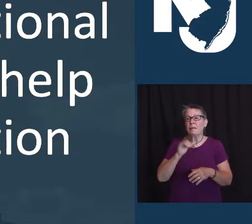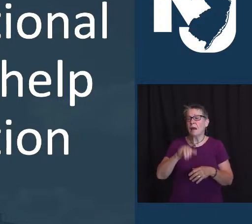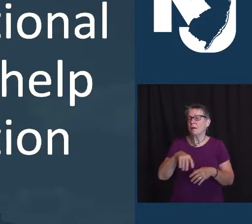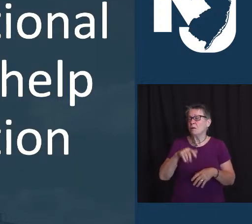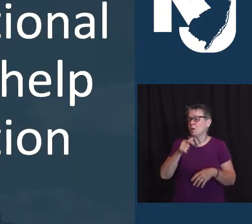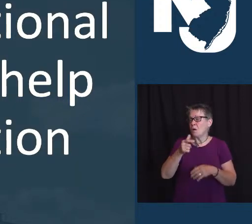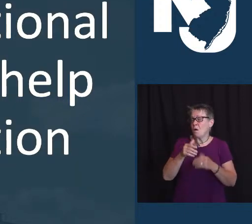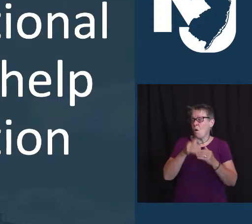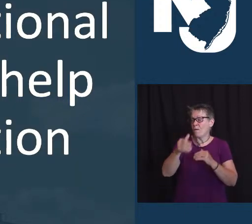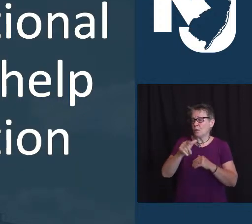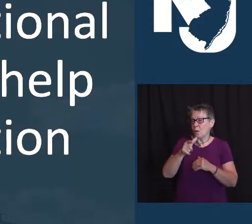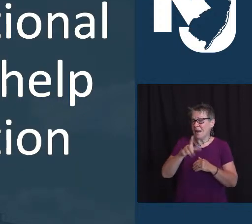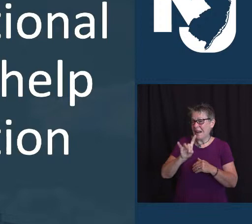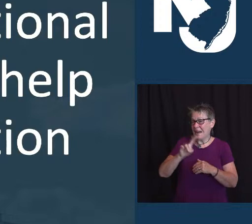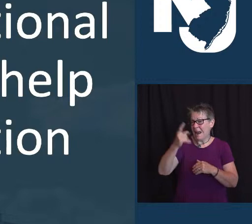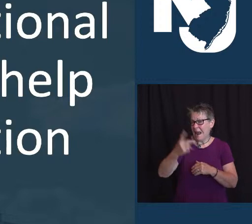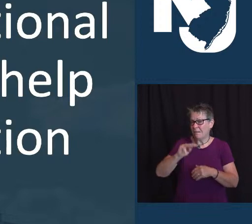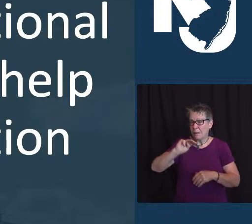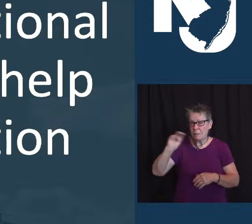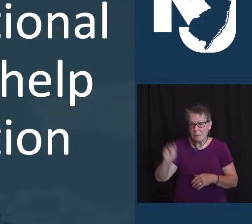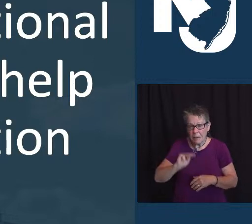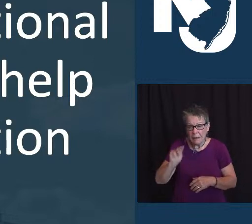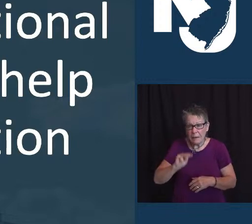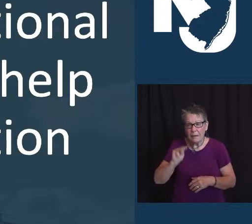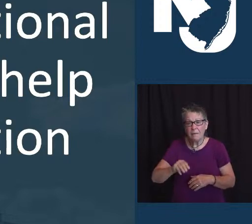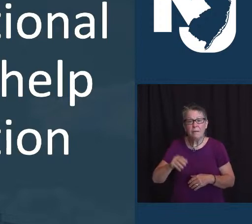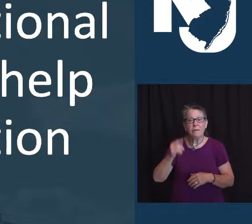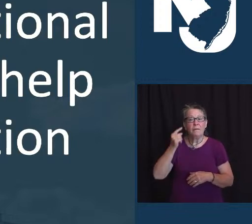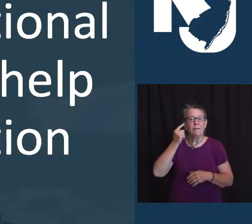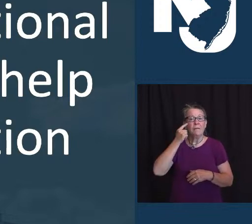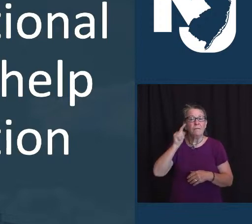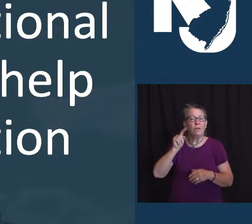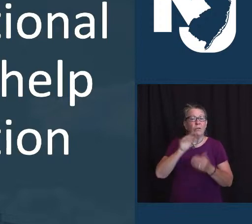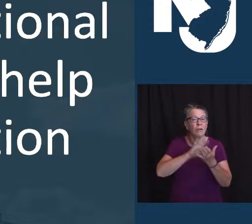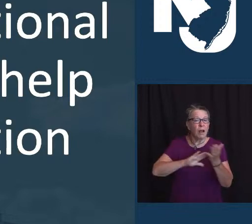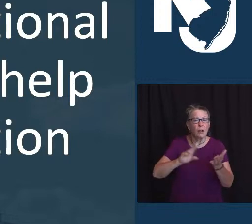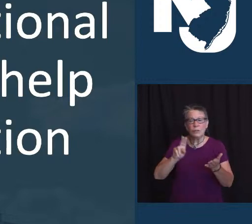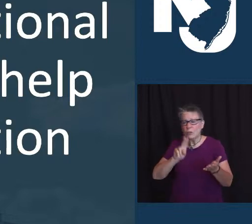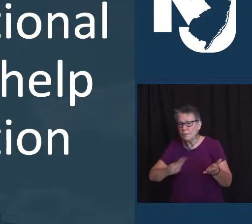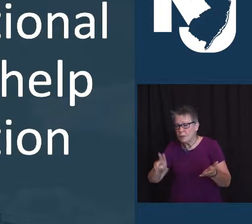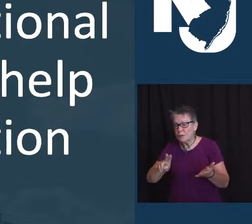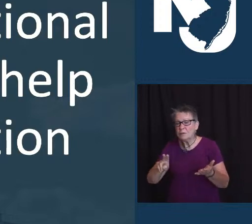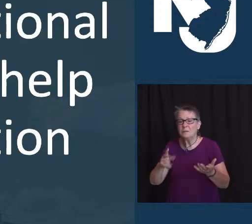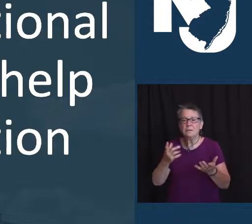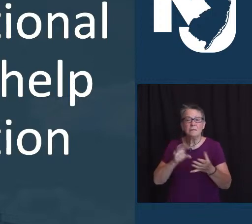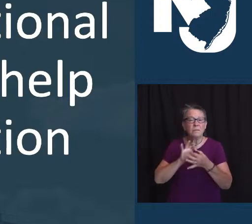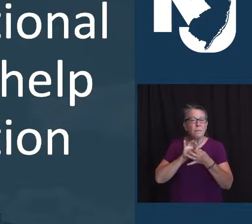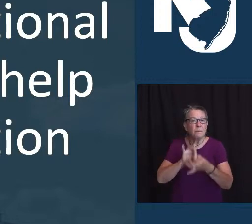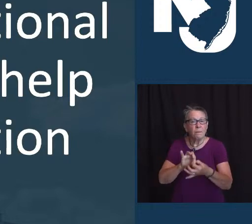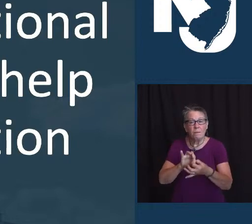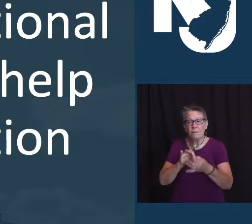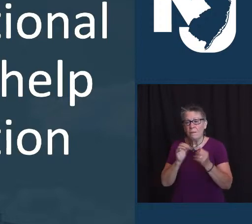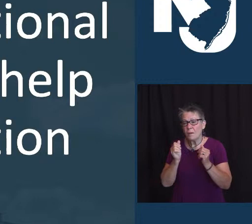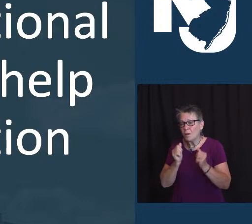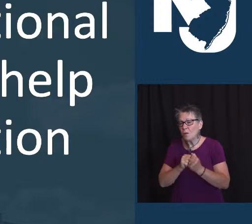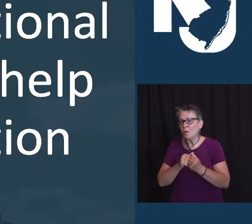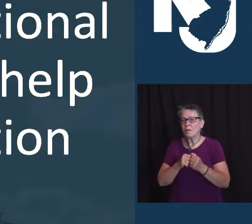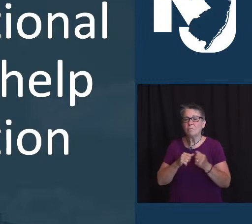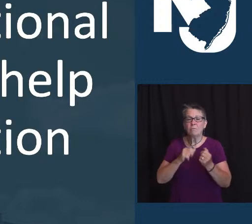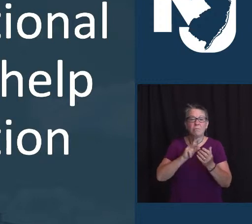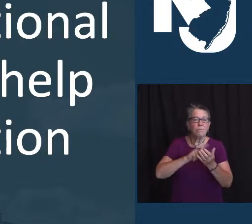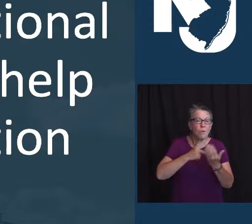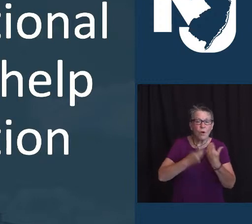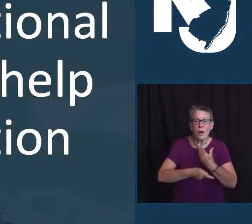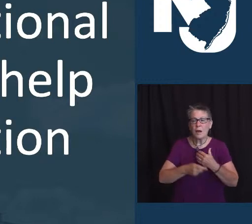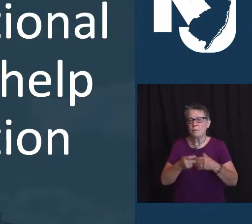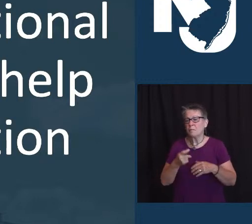in support of the office's Opportunity Meets Innovation Challenge, which is a competitive grant program.